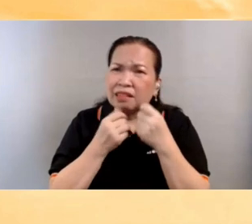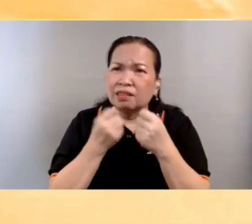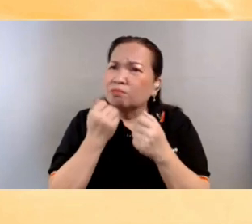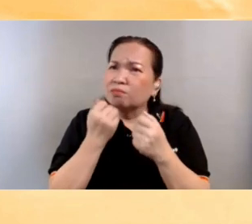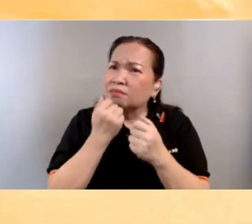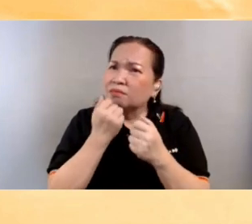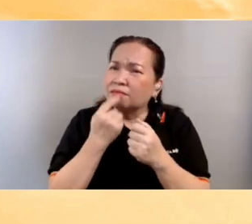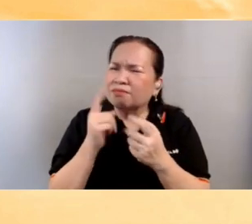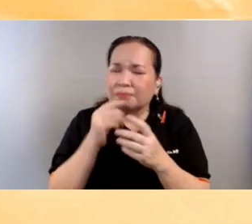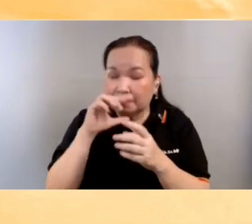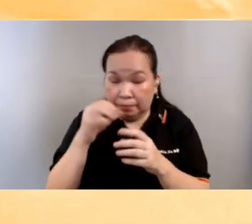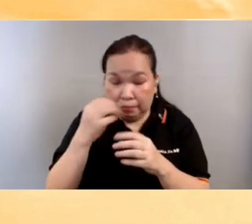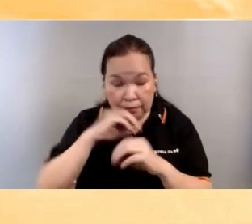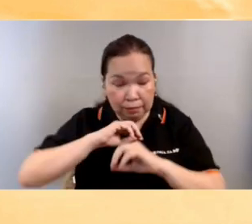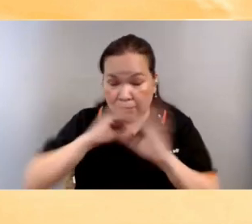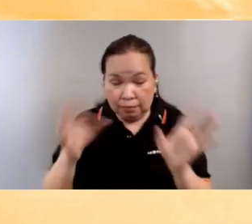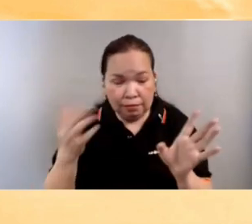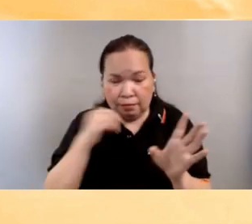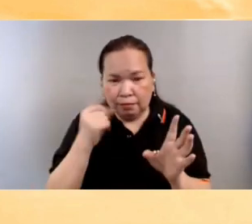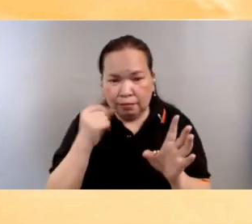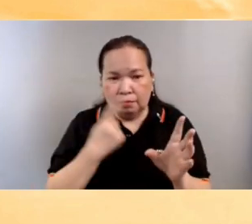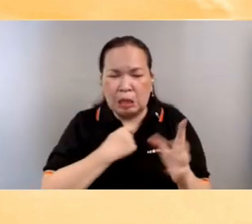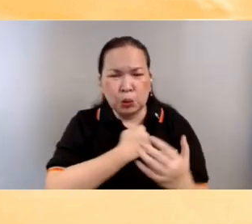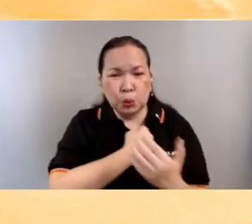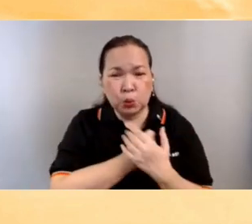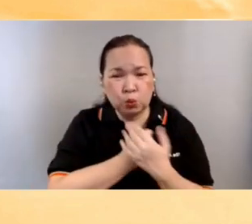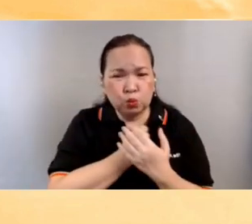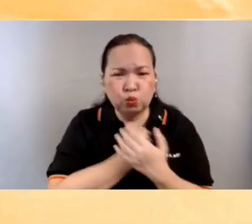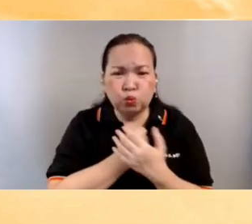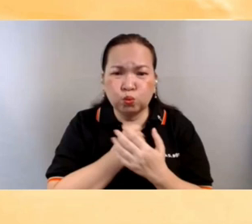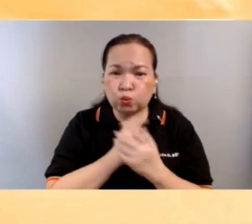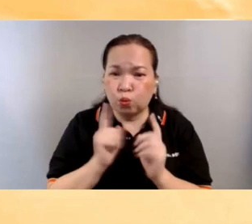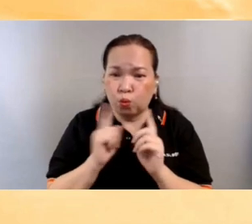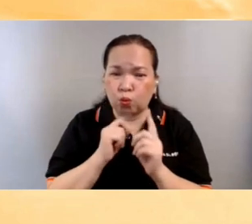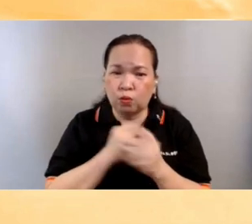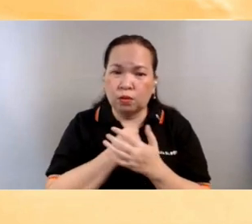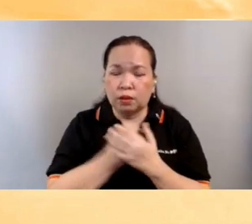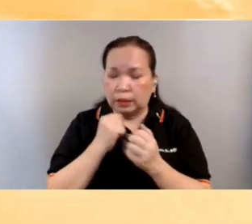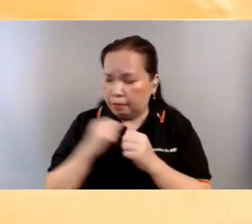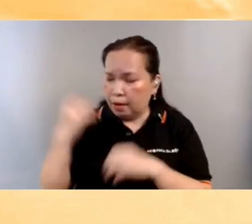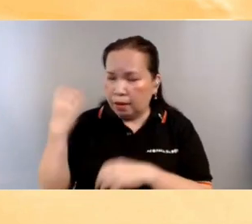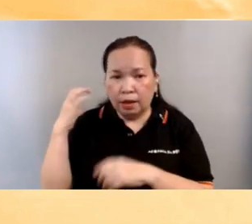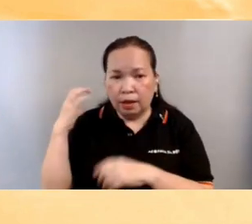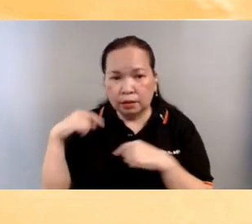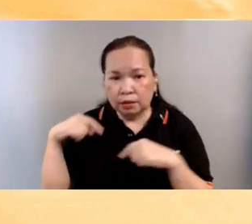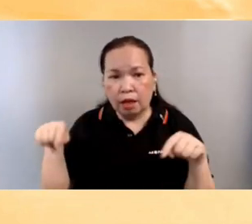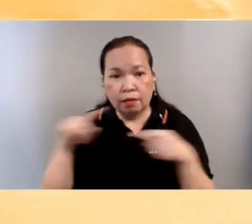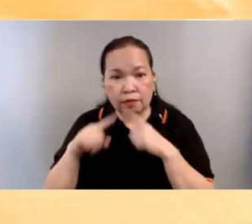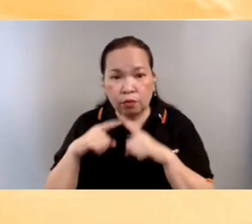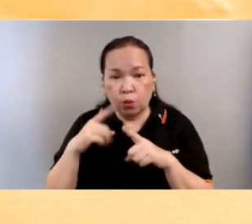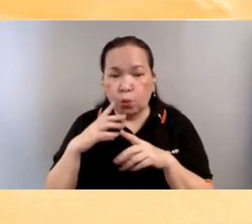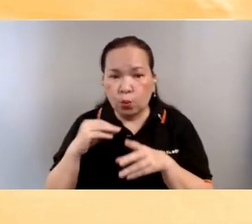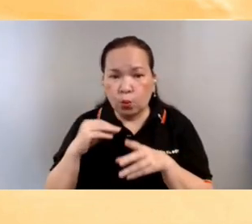understand things. And my heartbeat was fast, together with my cousins and other friends who